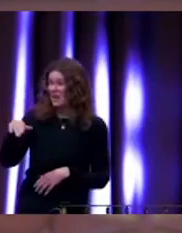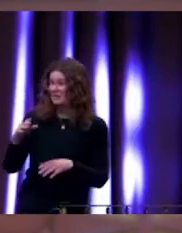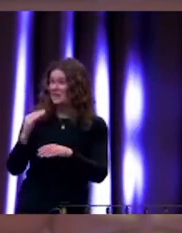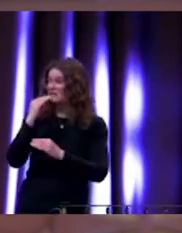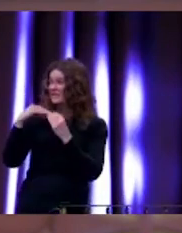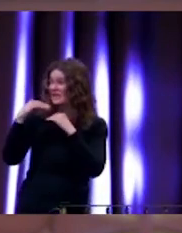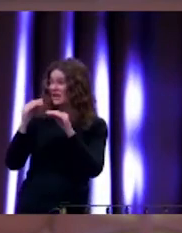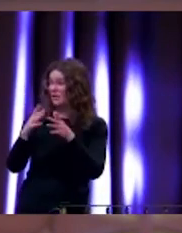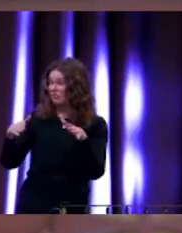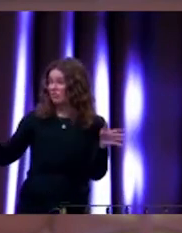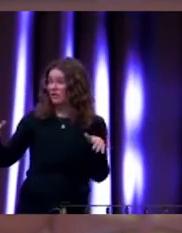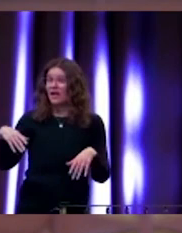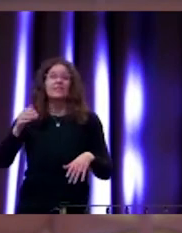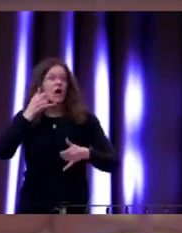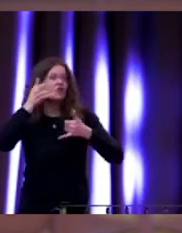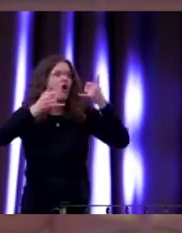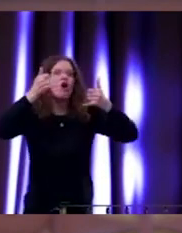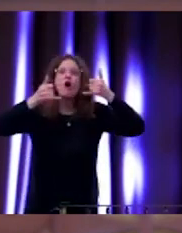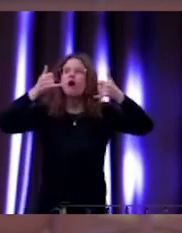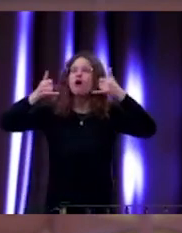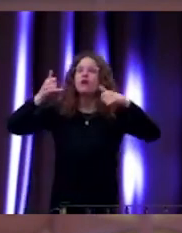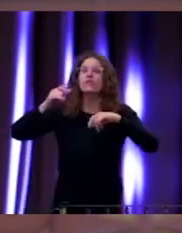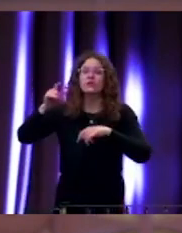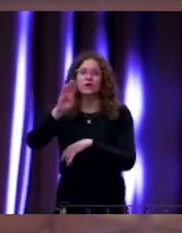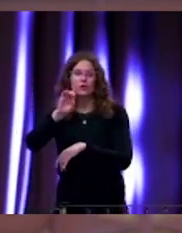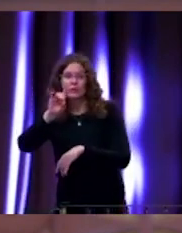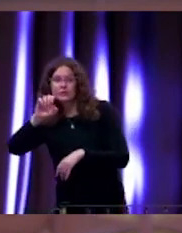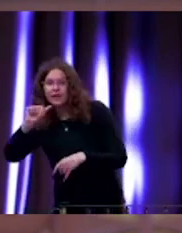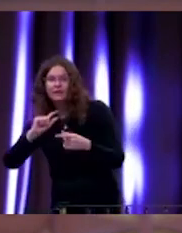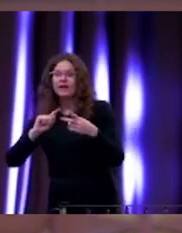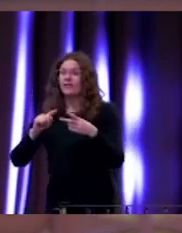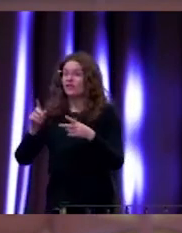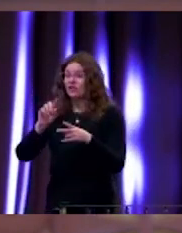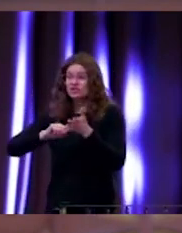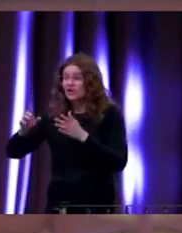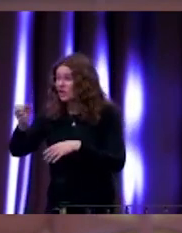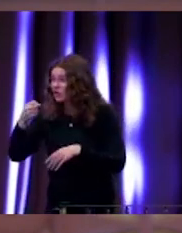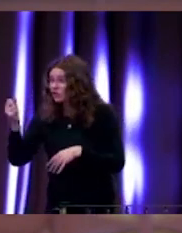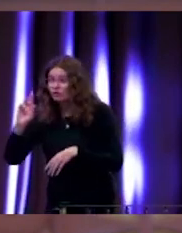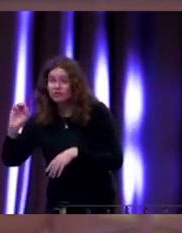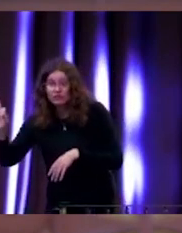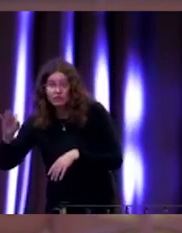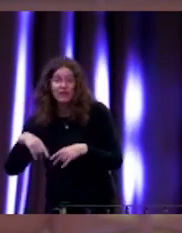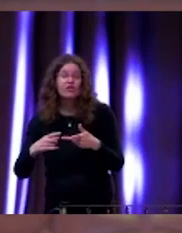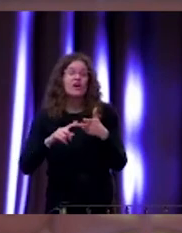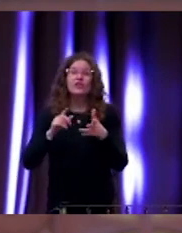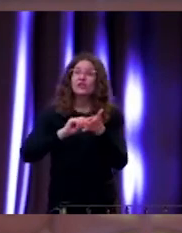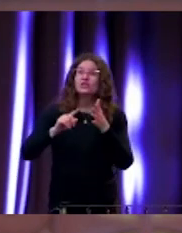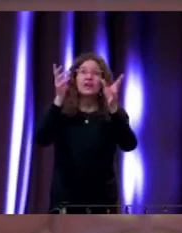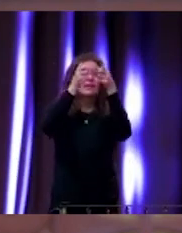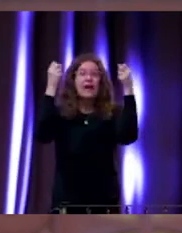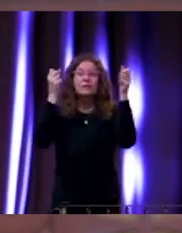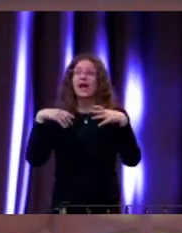to the bodega, they're gonna check like what's in the refrigerator, they're gonna go to the cabinet, and they're gonna pull all that stuff together and make the most delicious meal